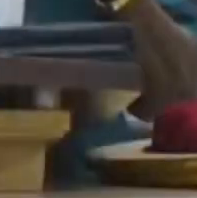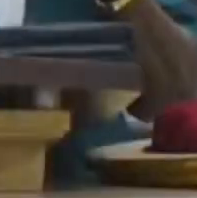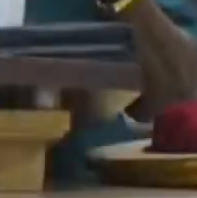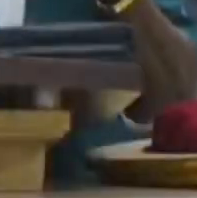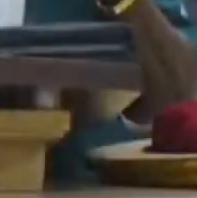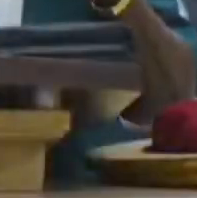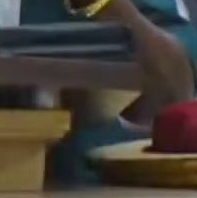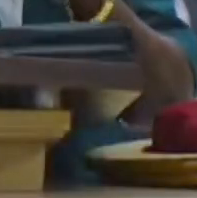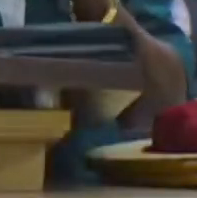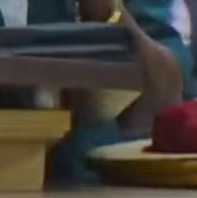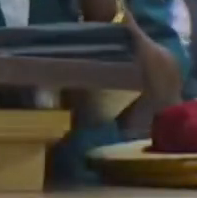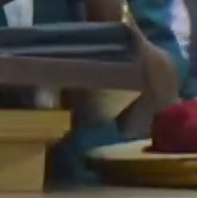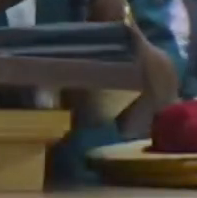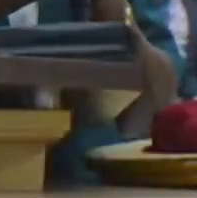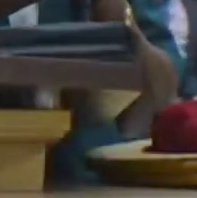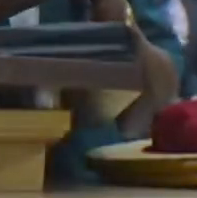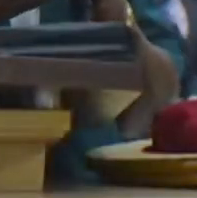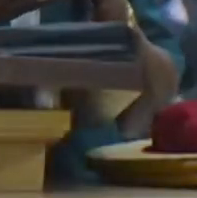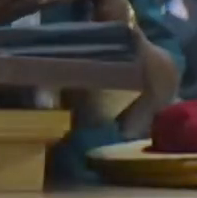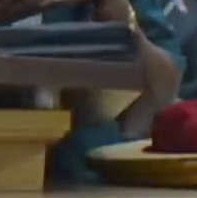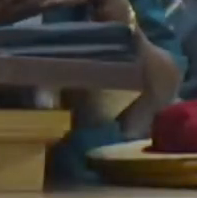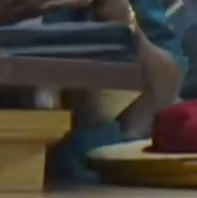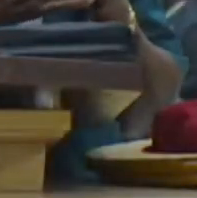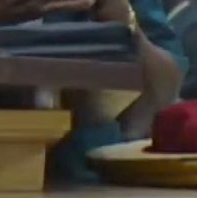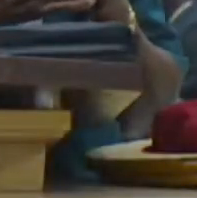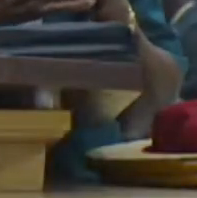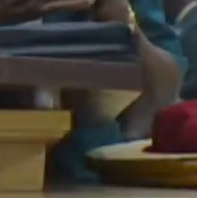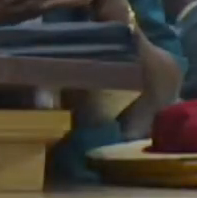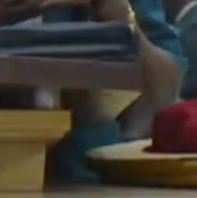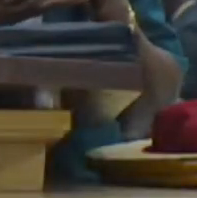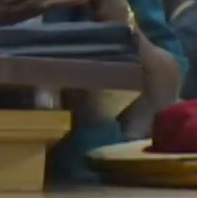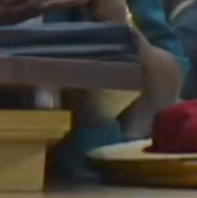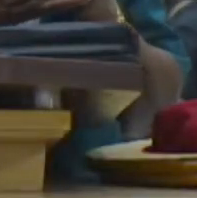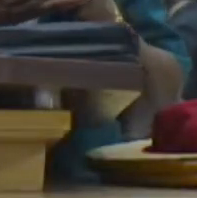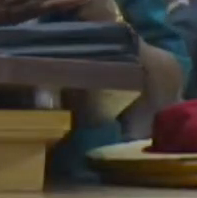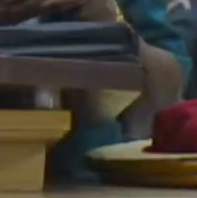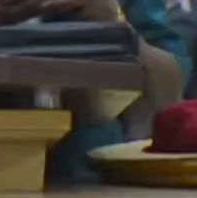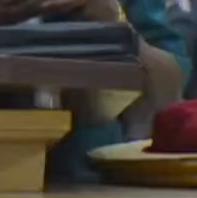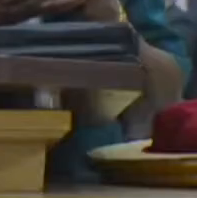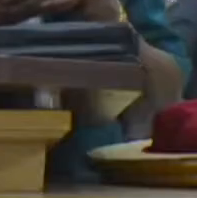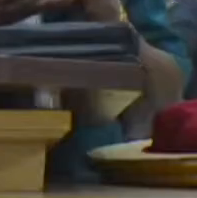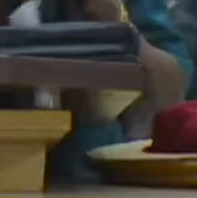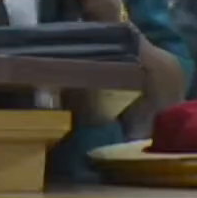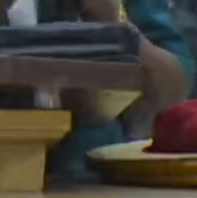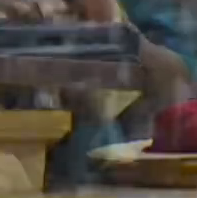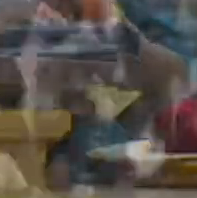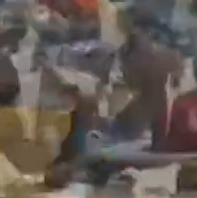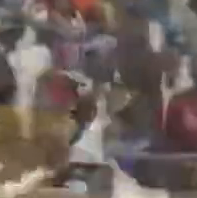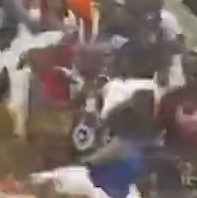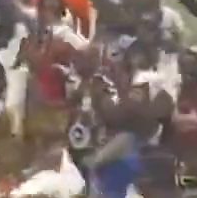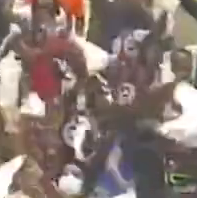Now, the biggest hallelujah you have ever shouted. Hallelujah to God, to get to carry.